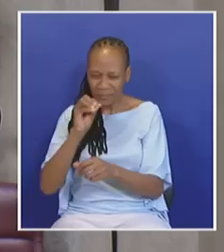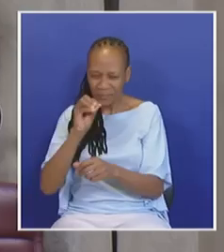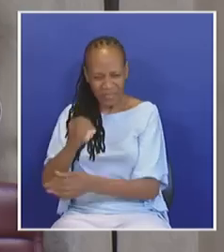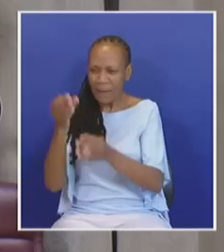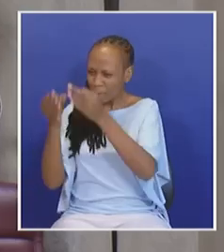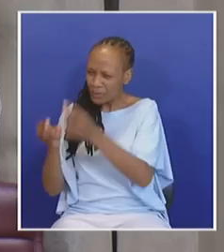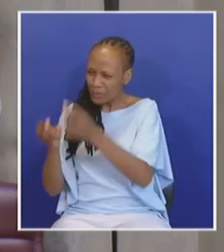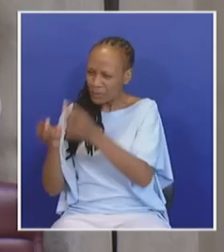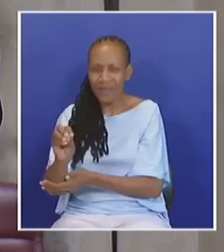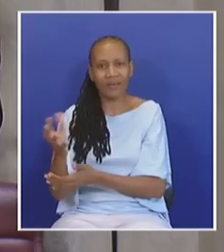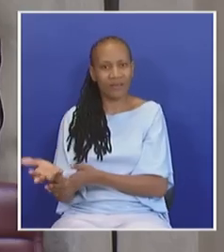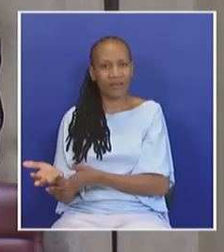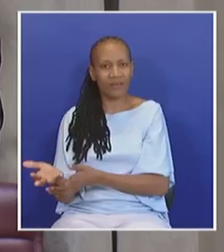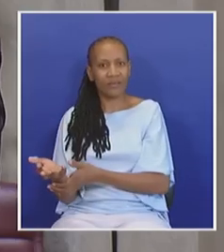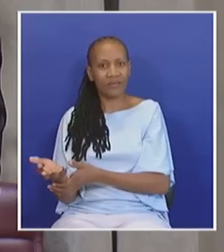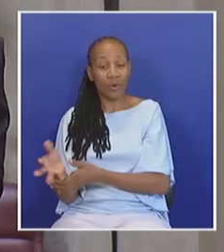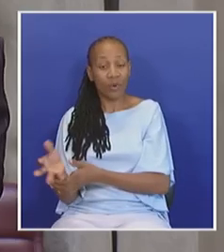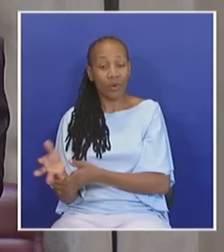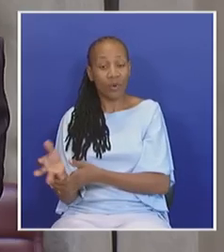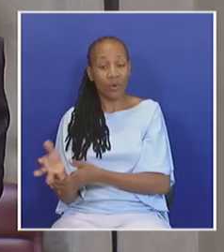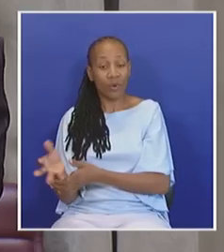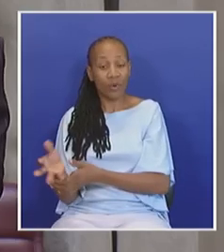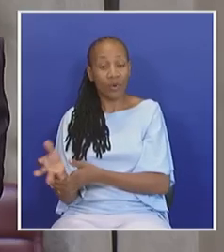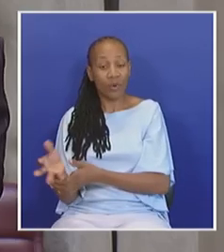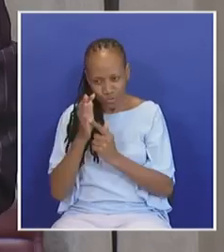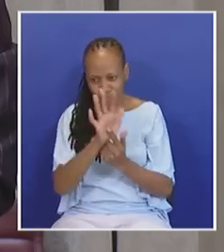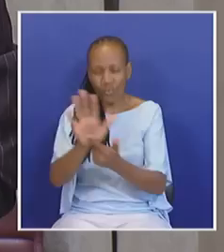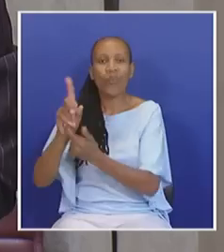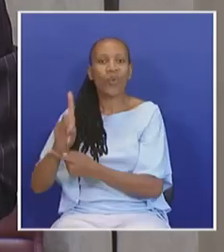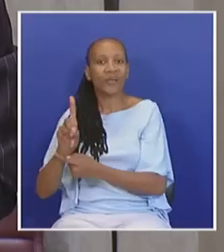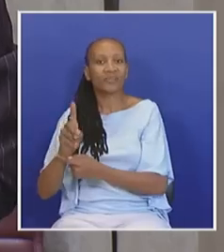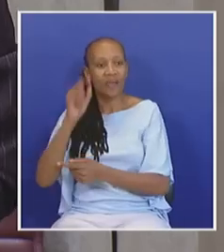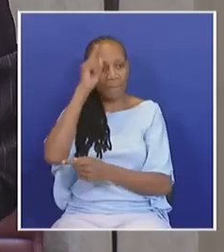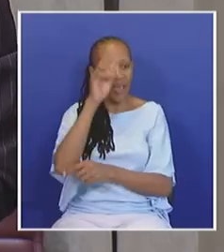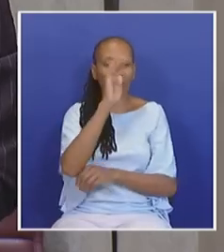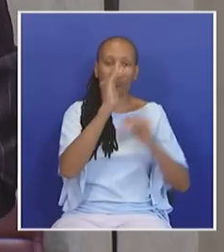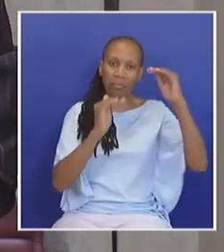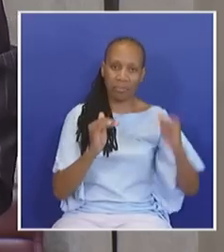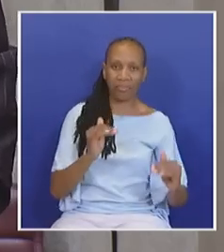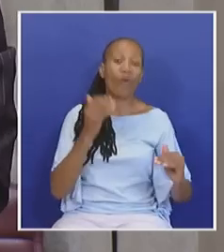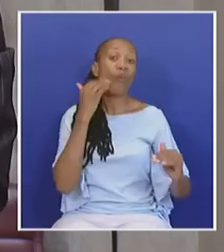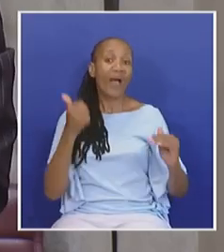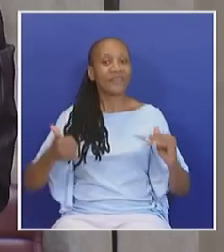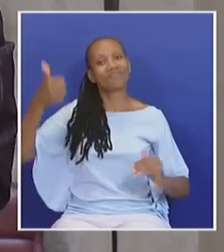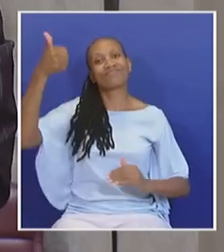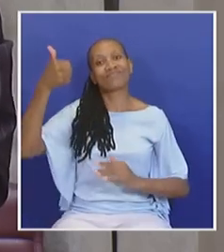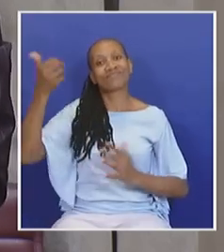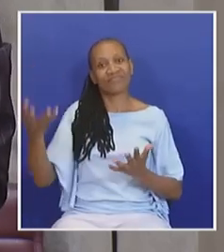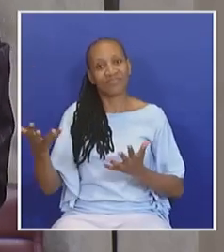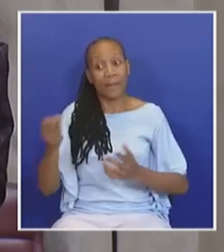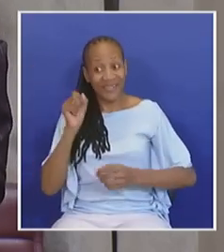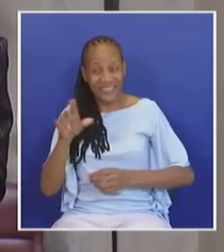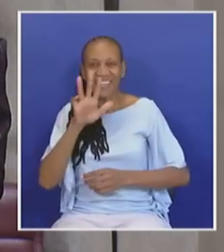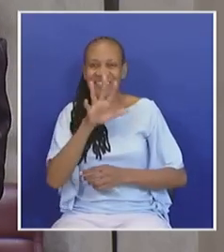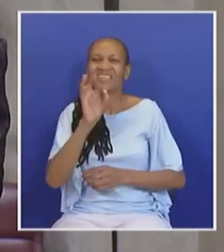political norms which produce and reinforce both white privilege and black disadvantage, is the 90% of the iceberg below